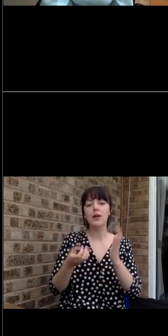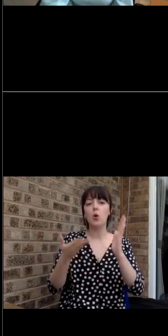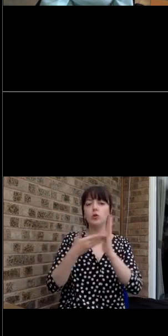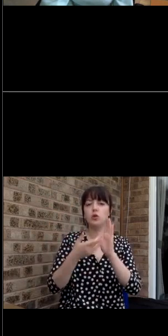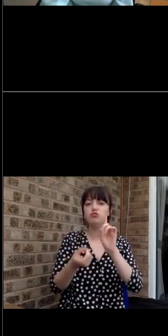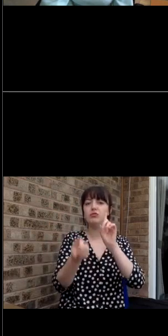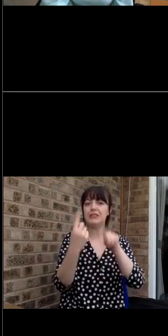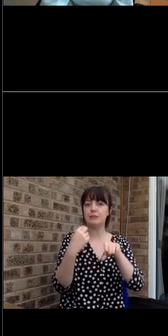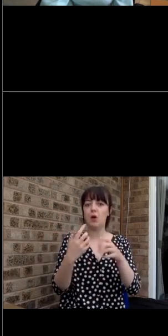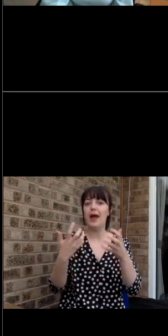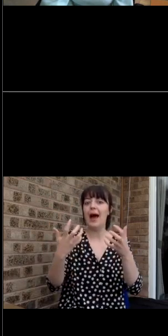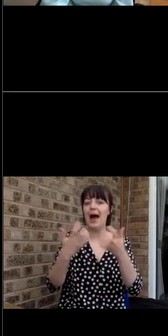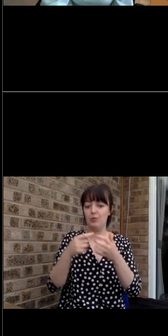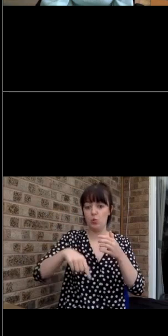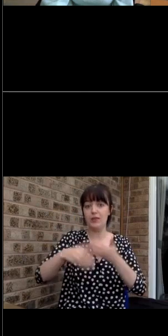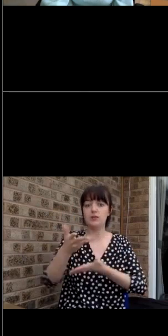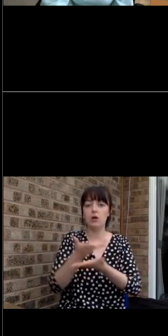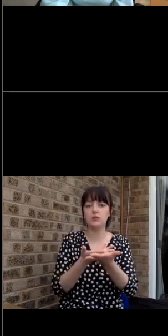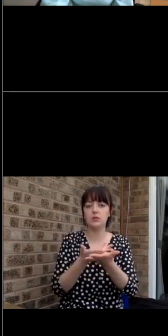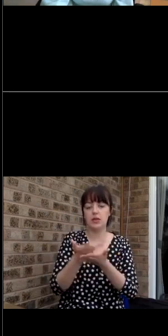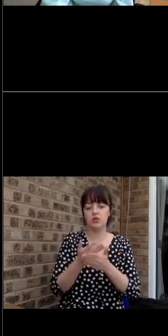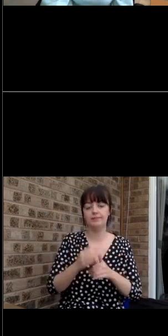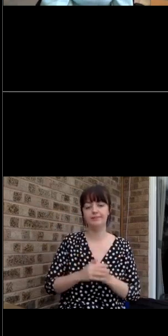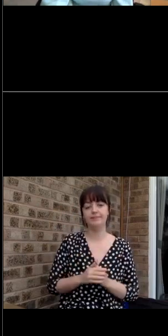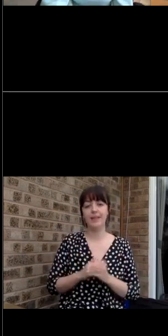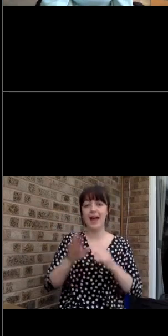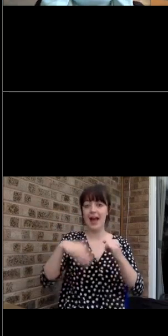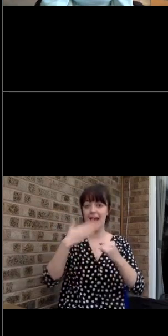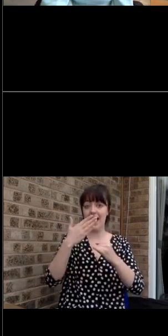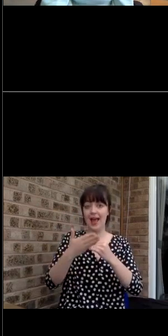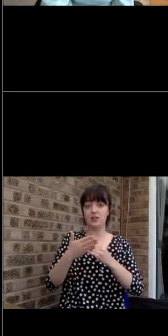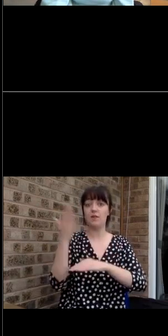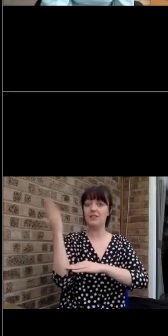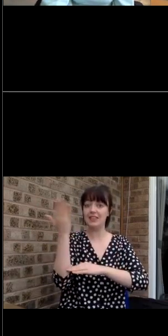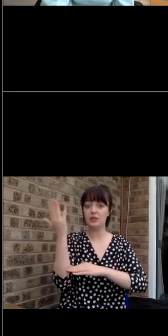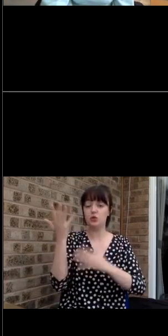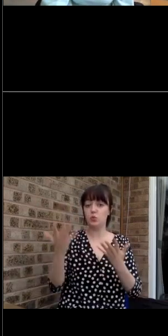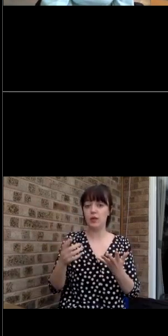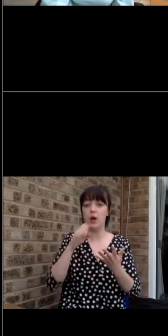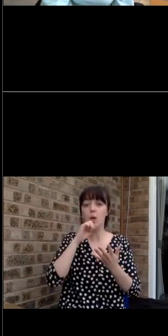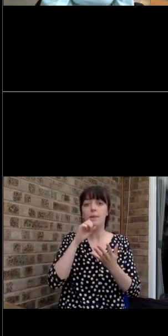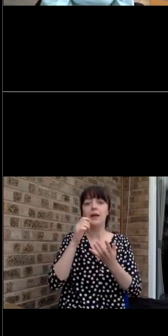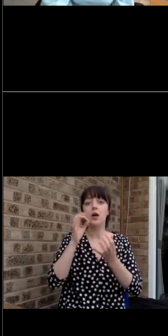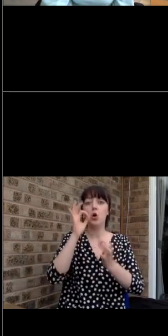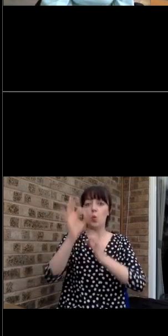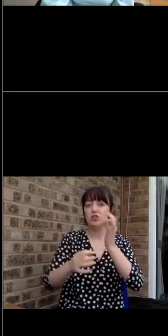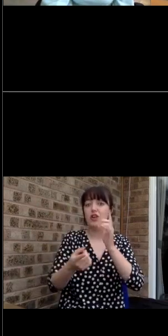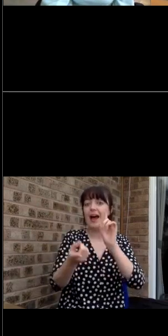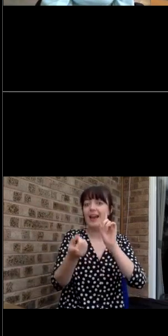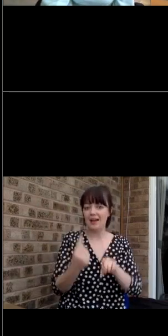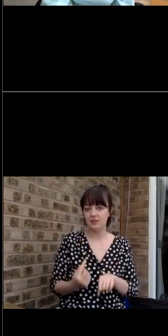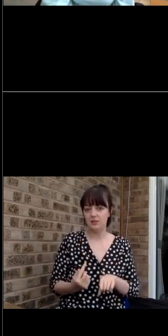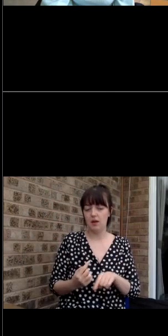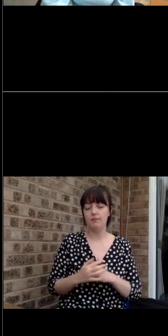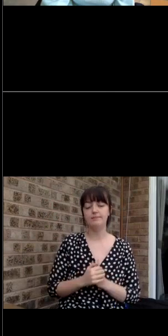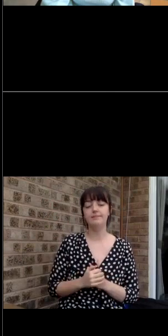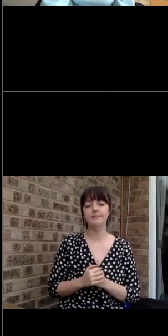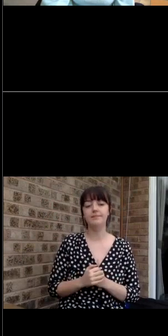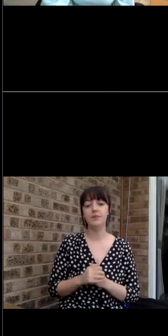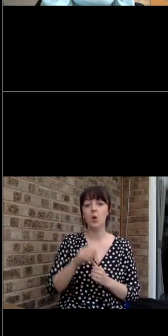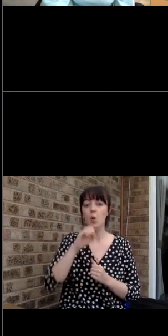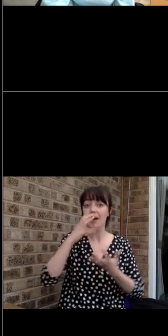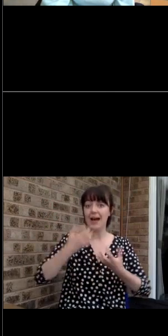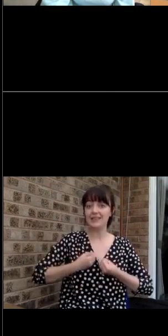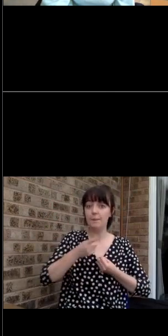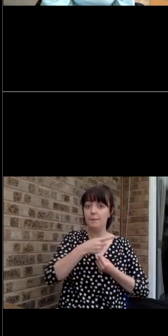At the end of today's session, we'll also be holding a question and answer session where we'll be taking and answering your questions about the